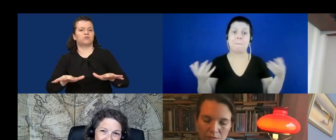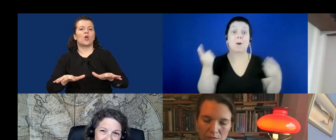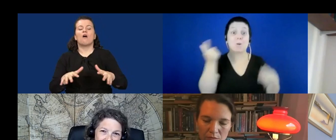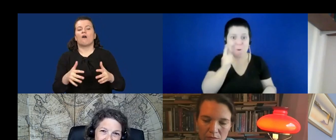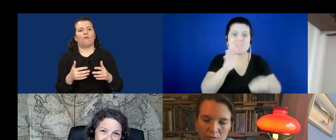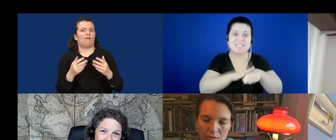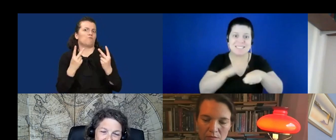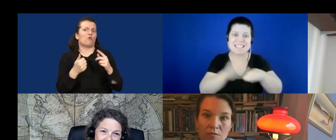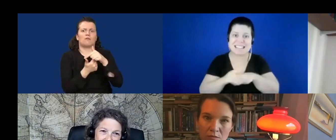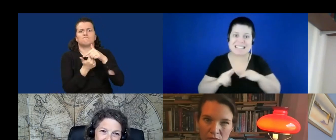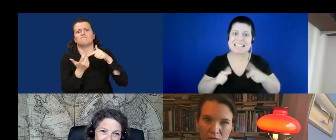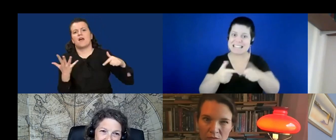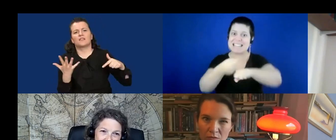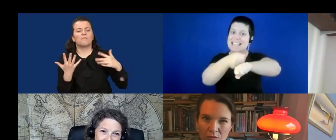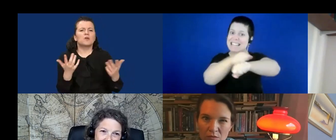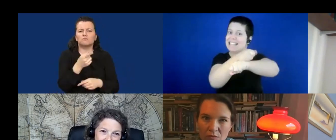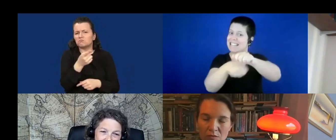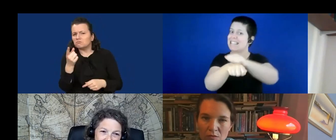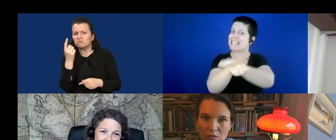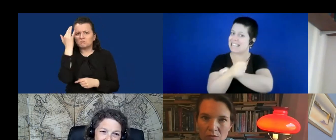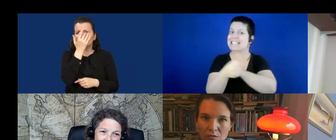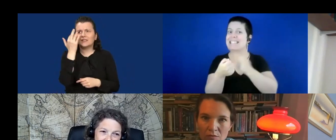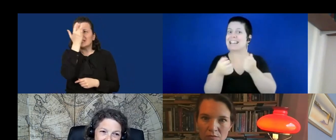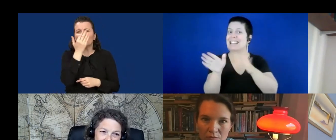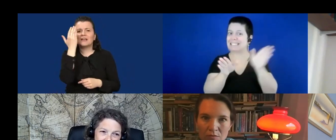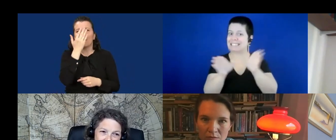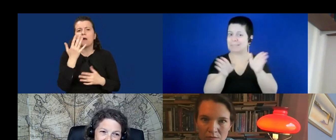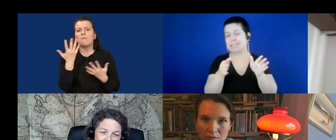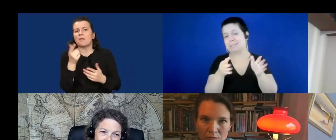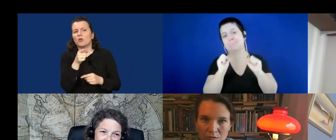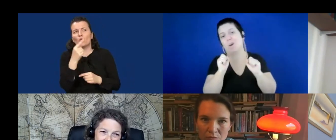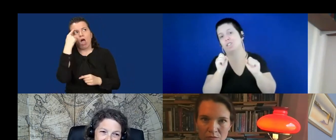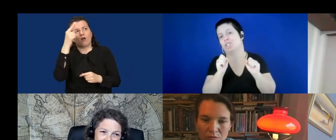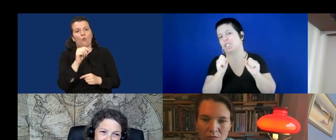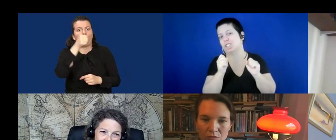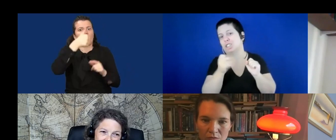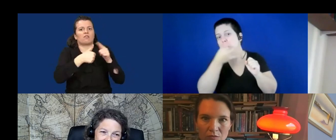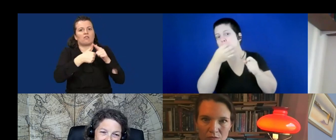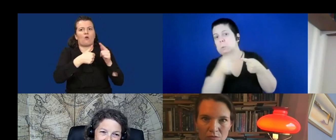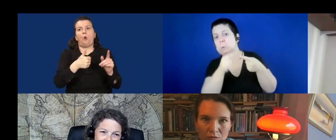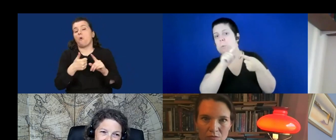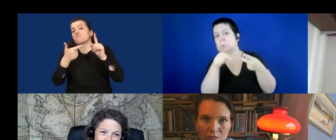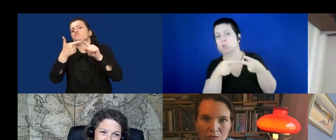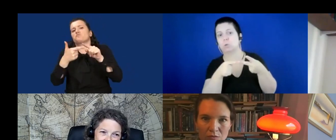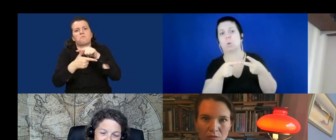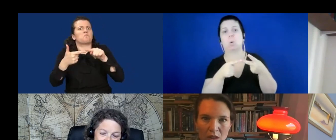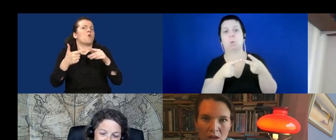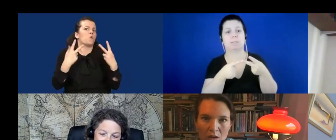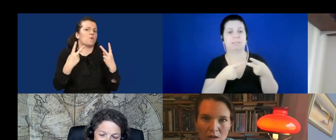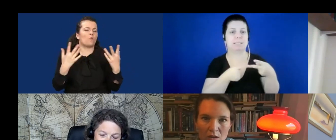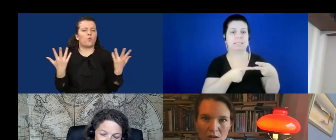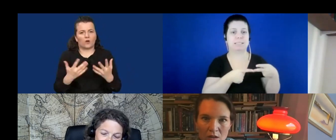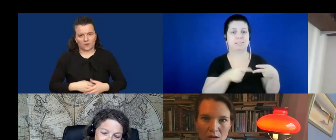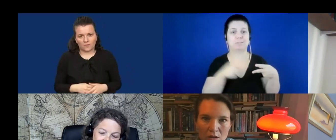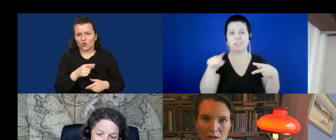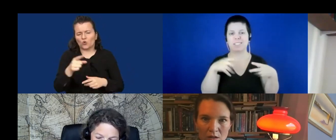but I'm wondering if I could invite you just to mention one or two issues that you